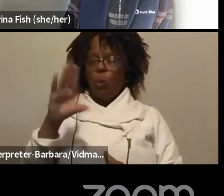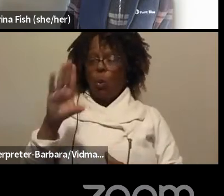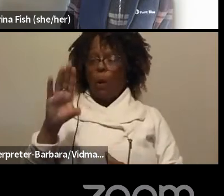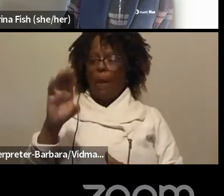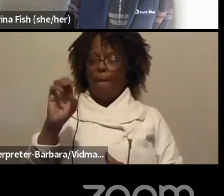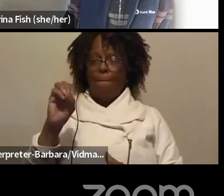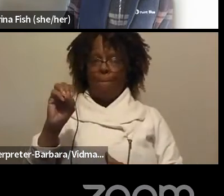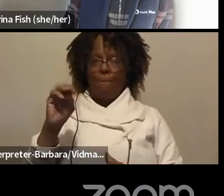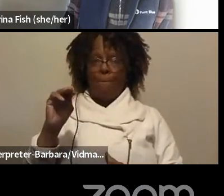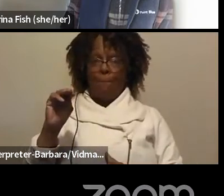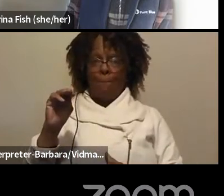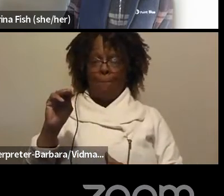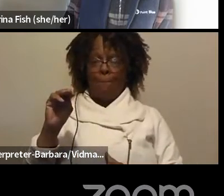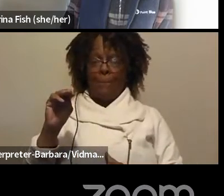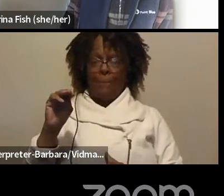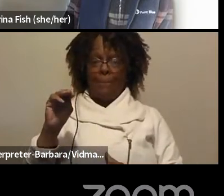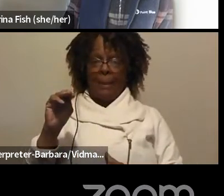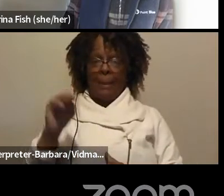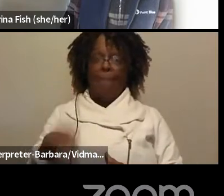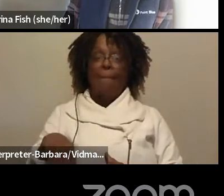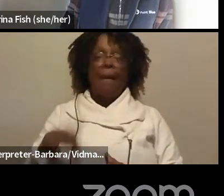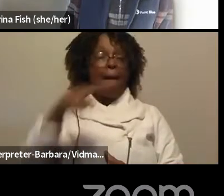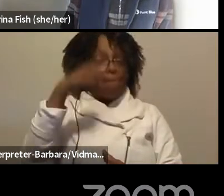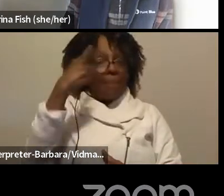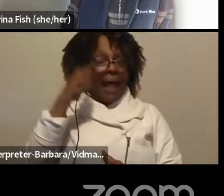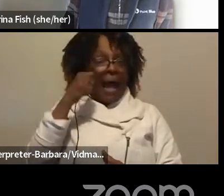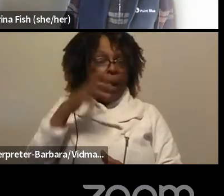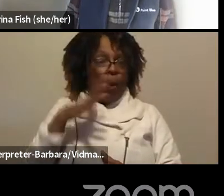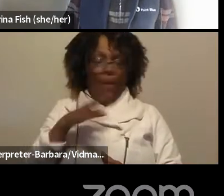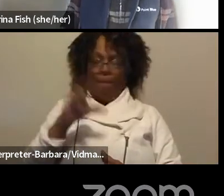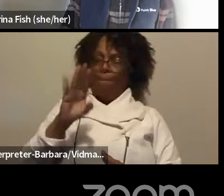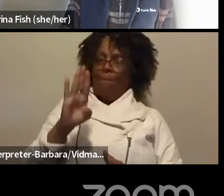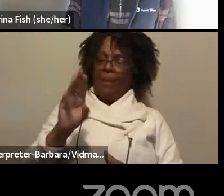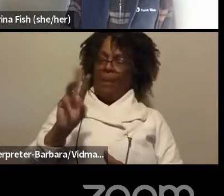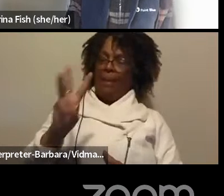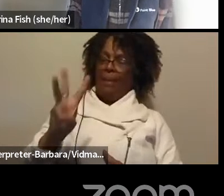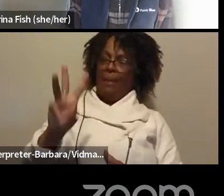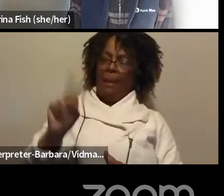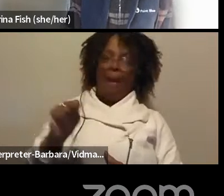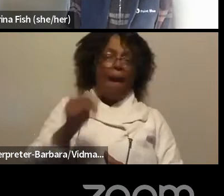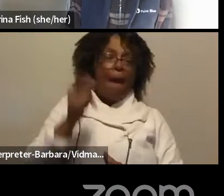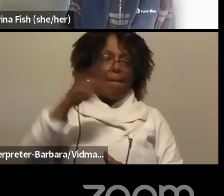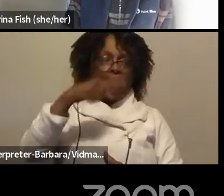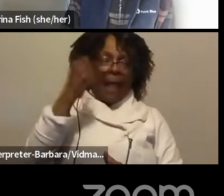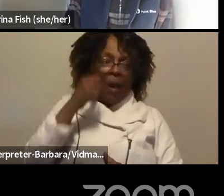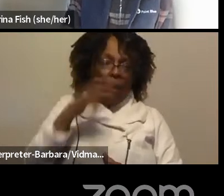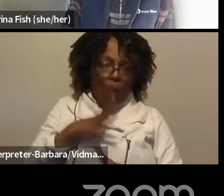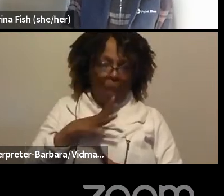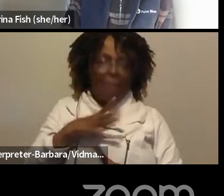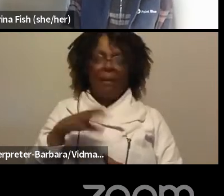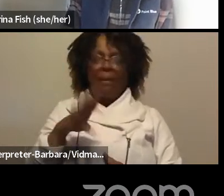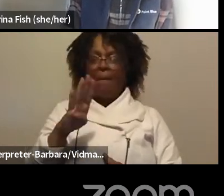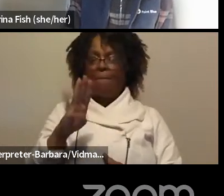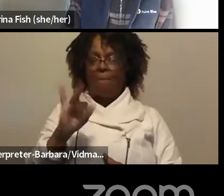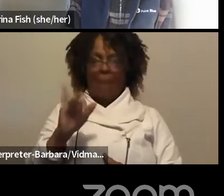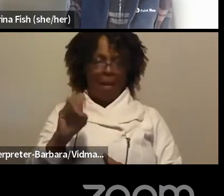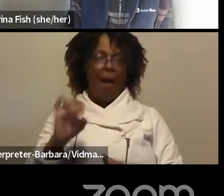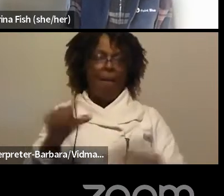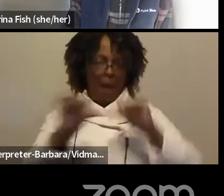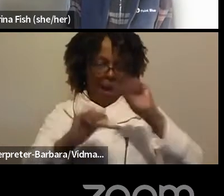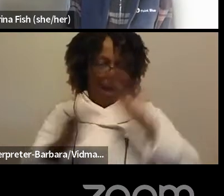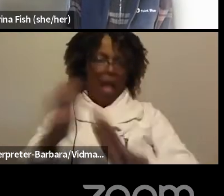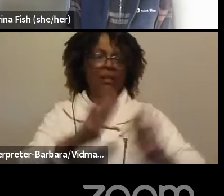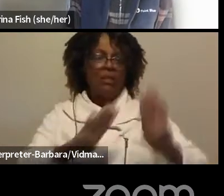Evolutionary Biology. And they also encouraged me to, and I voiced concerns about things in